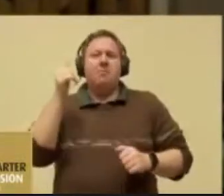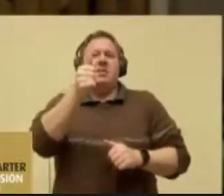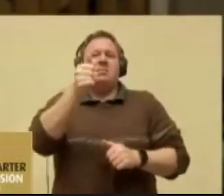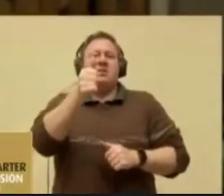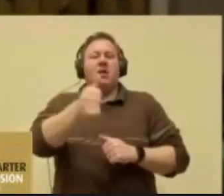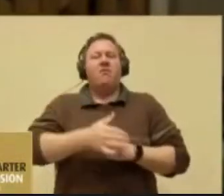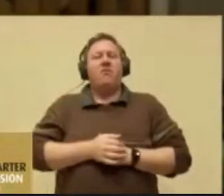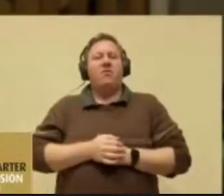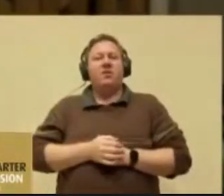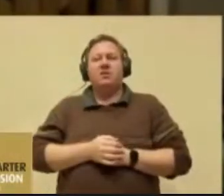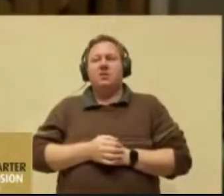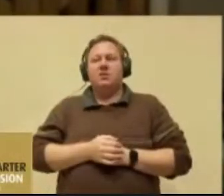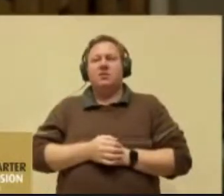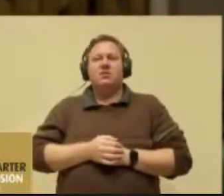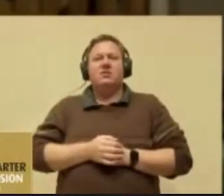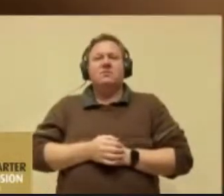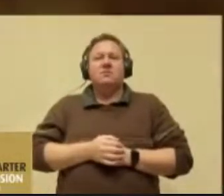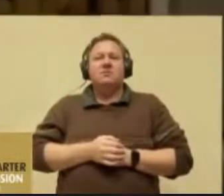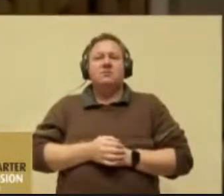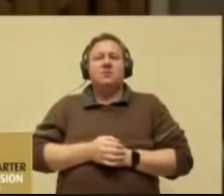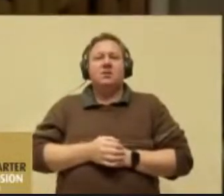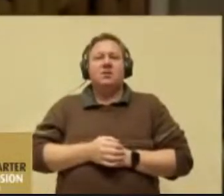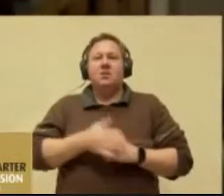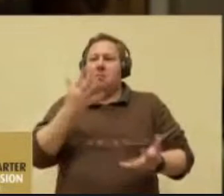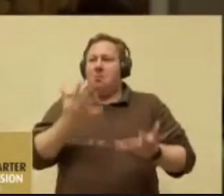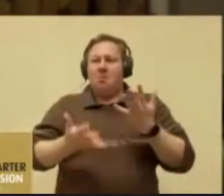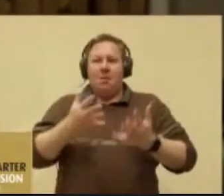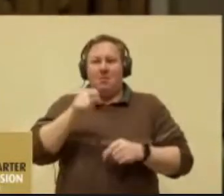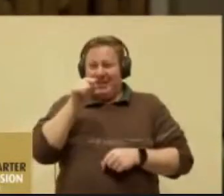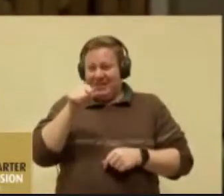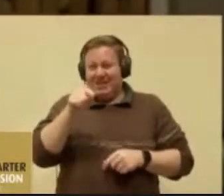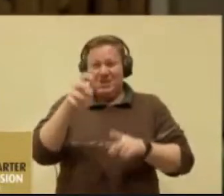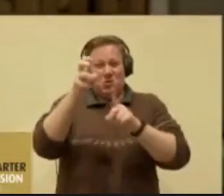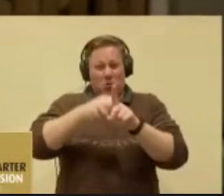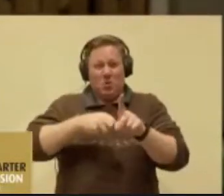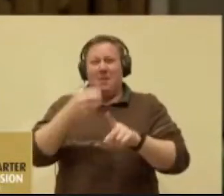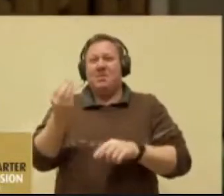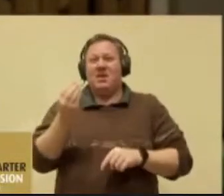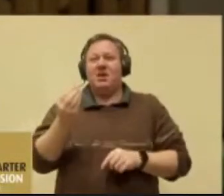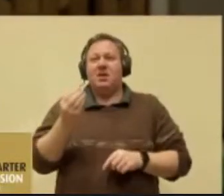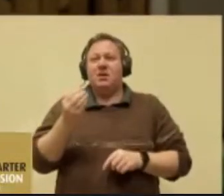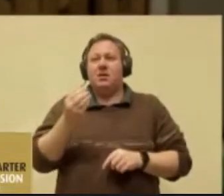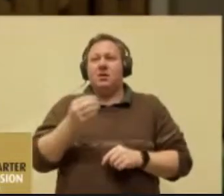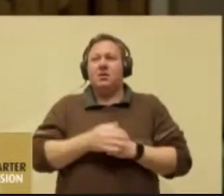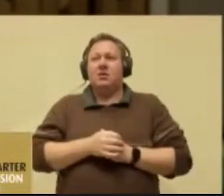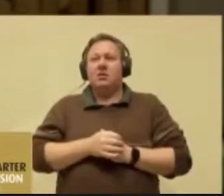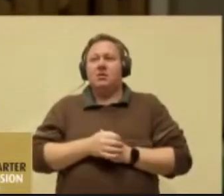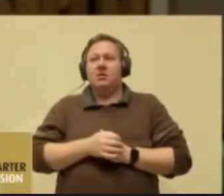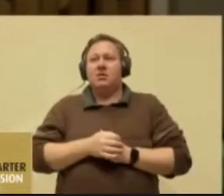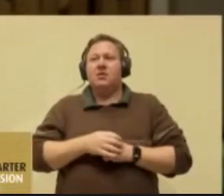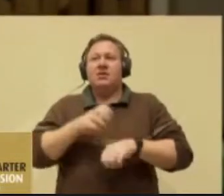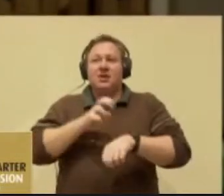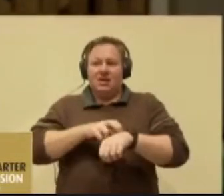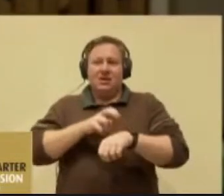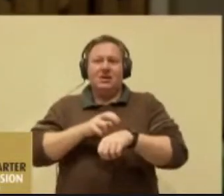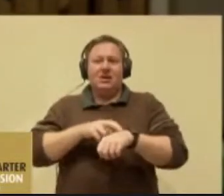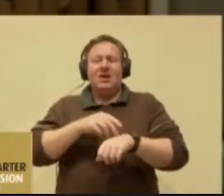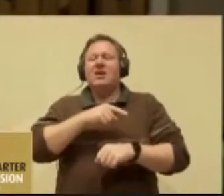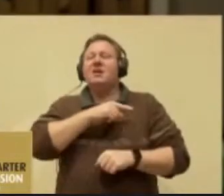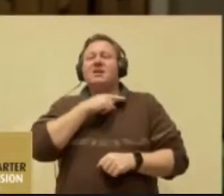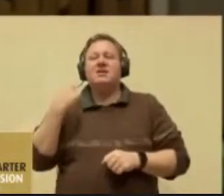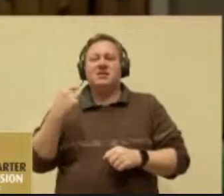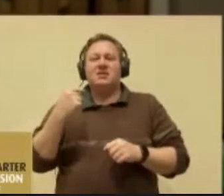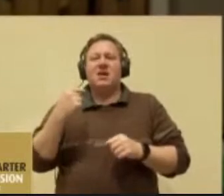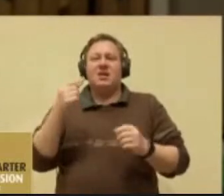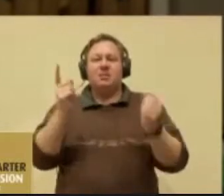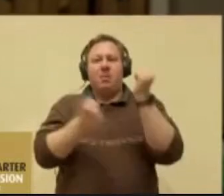and maybe even this rape thing for it to be reduced they also need to get a death sentence or